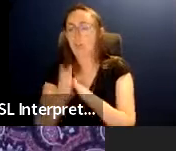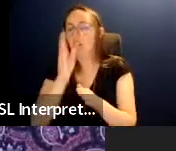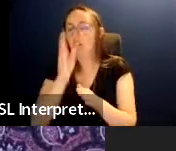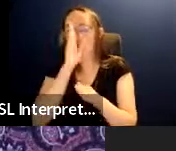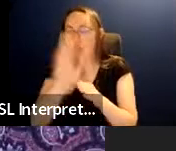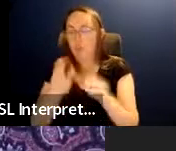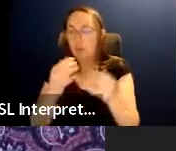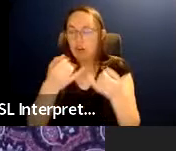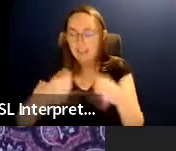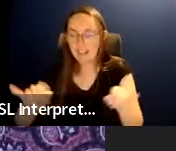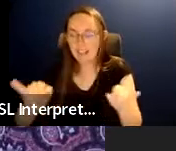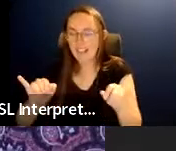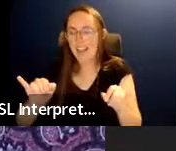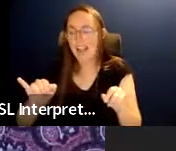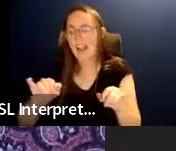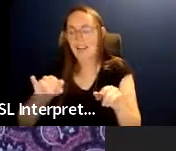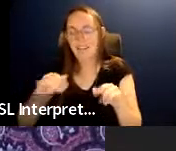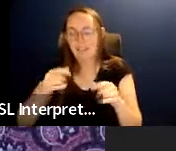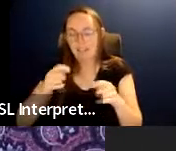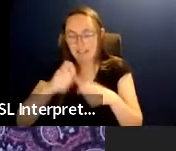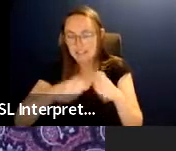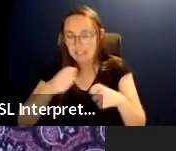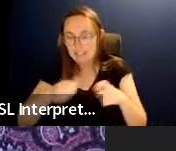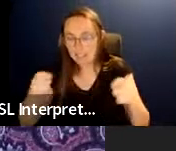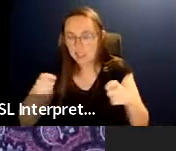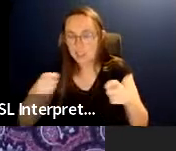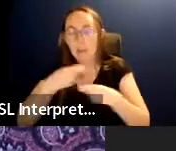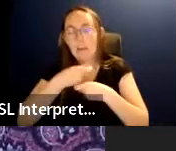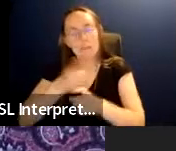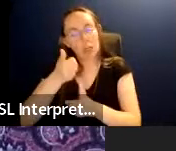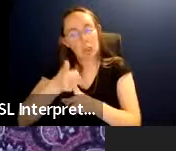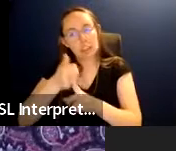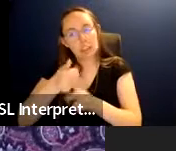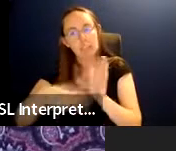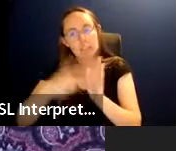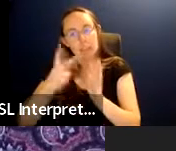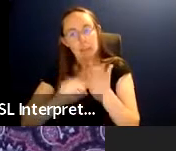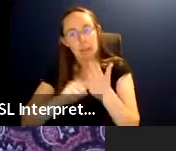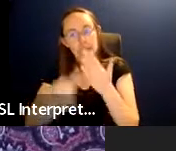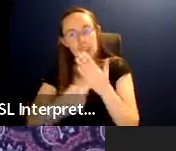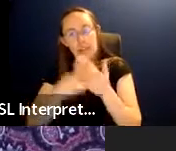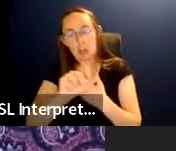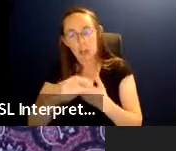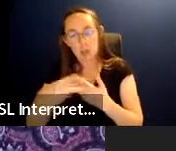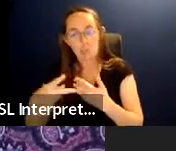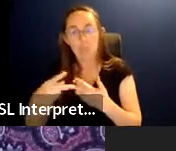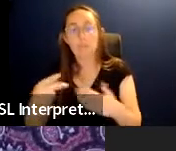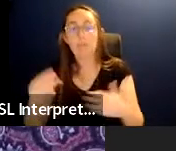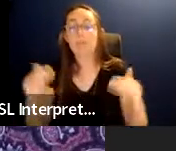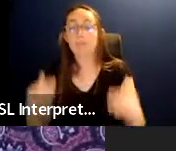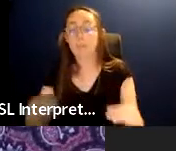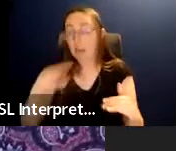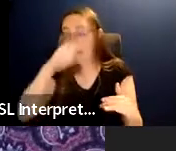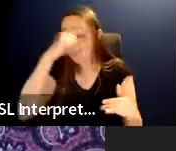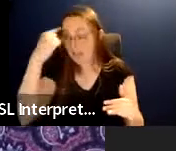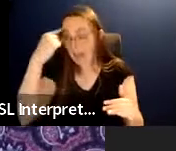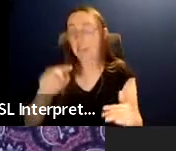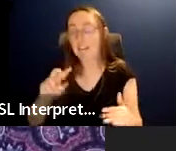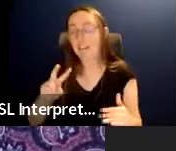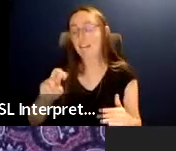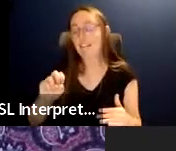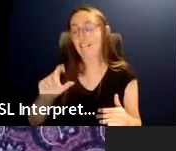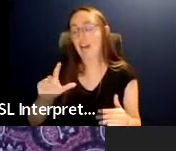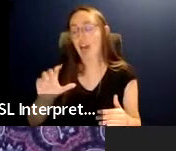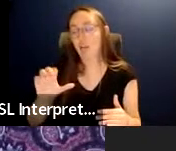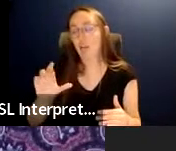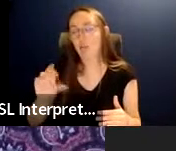own double-sided loop material. And then the black material is Velcro one wrap. It's 2 inches